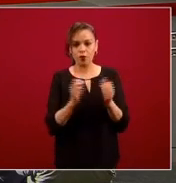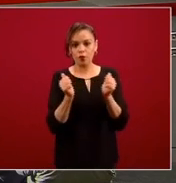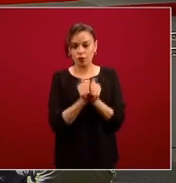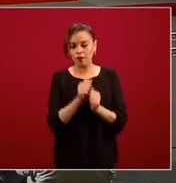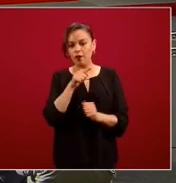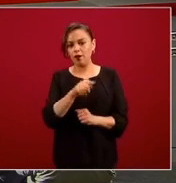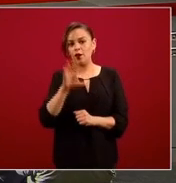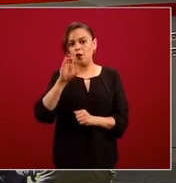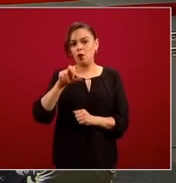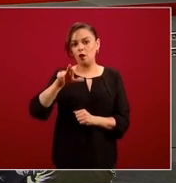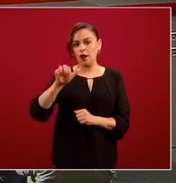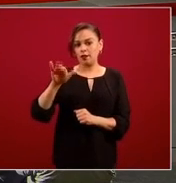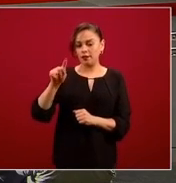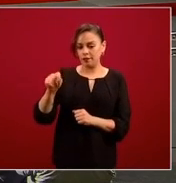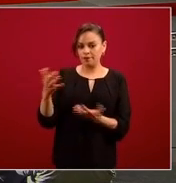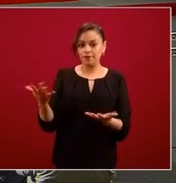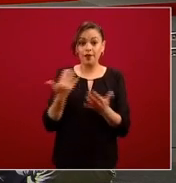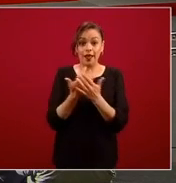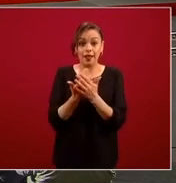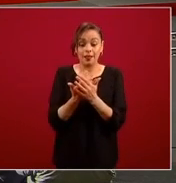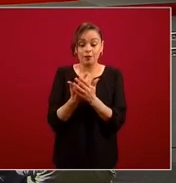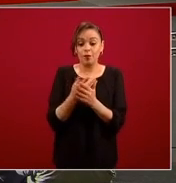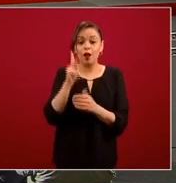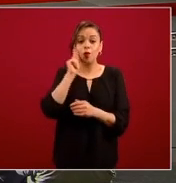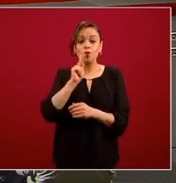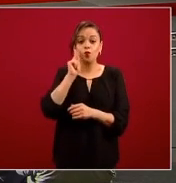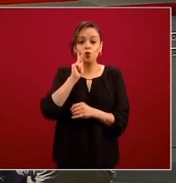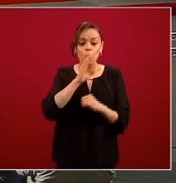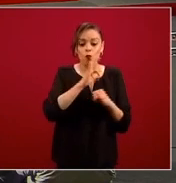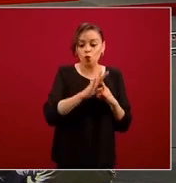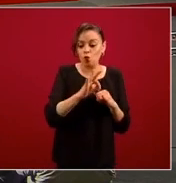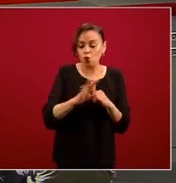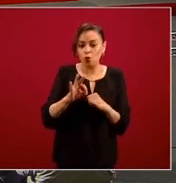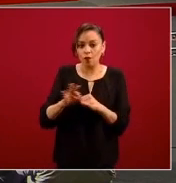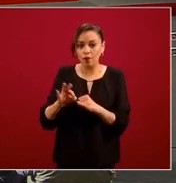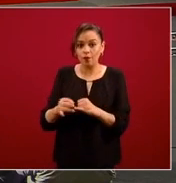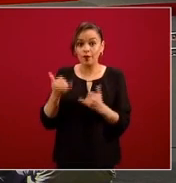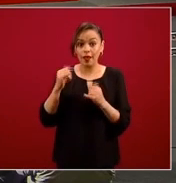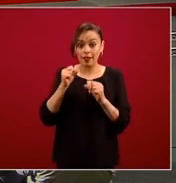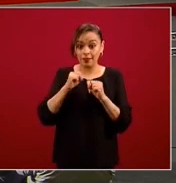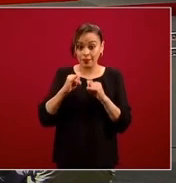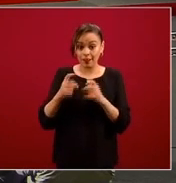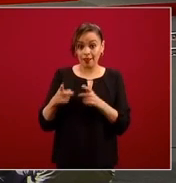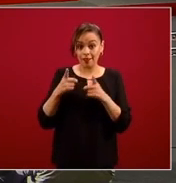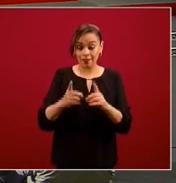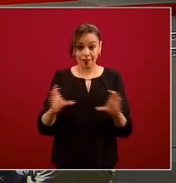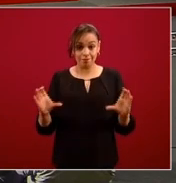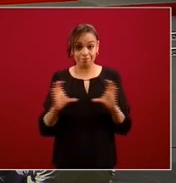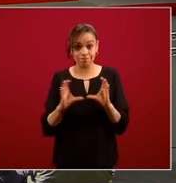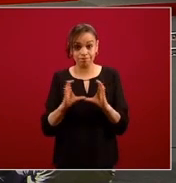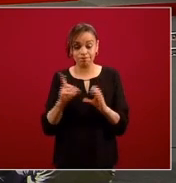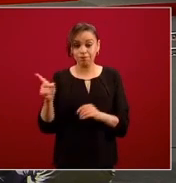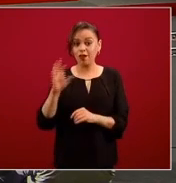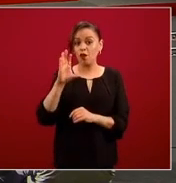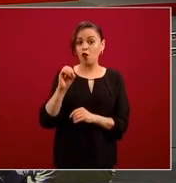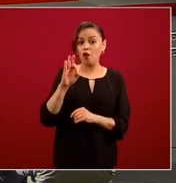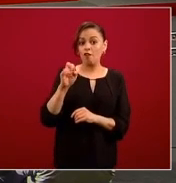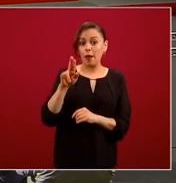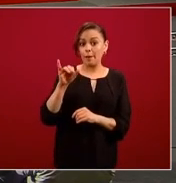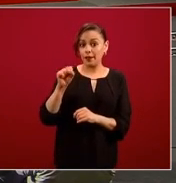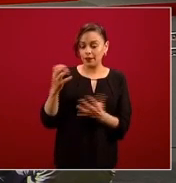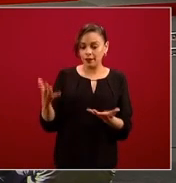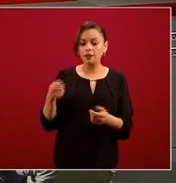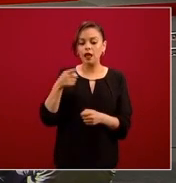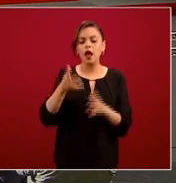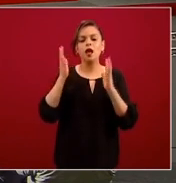And CONACYT, of course, is following up on all of this and doing some of the final tests and also certifications